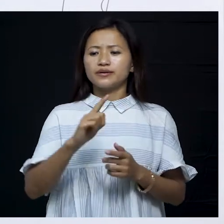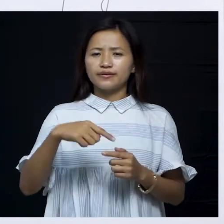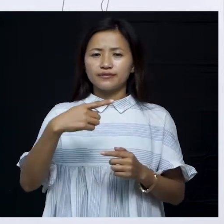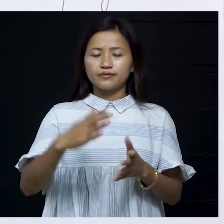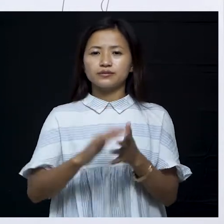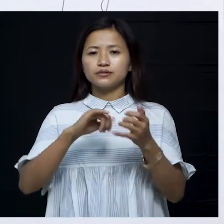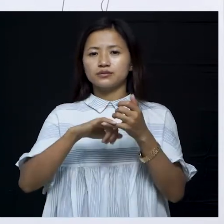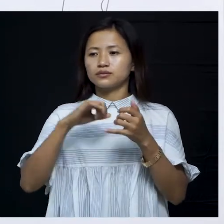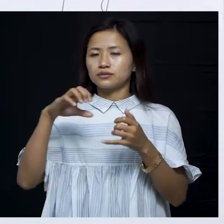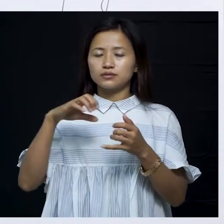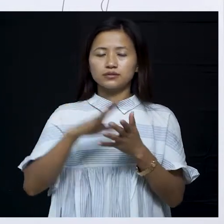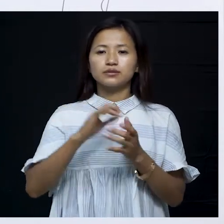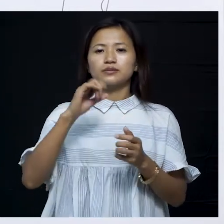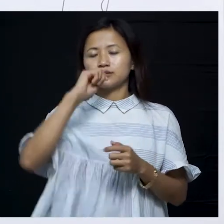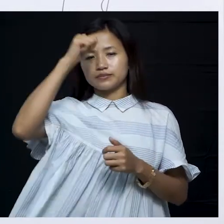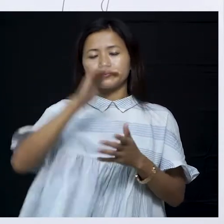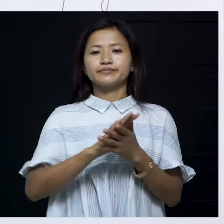India, right? Now in